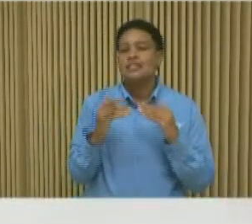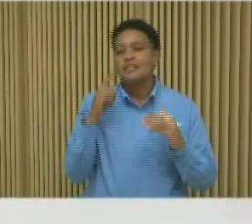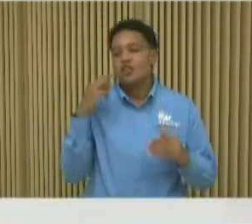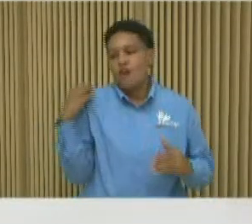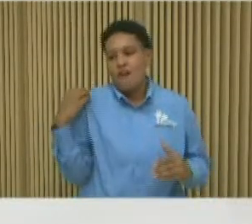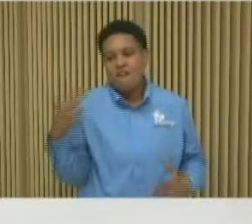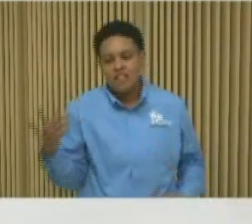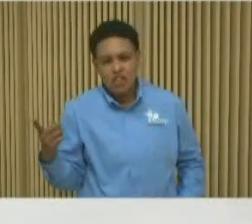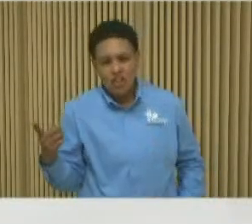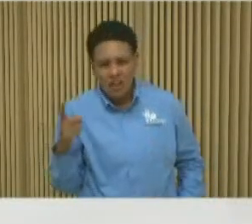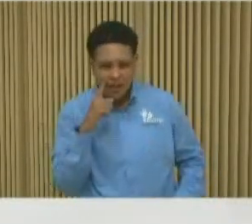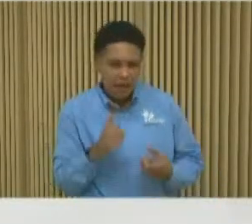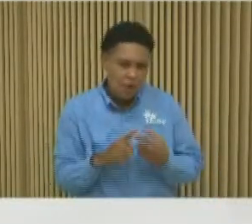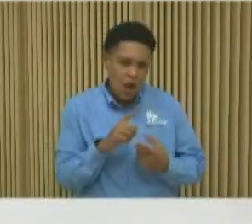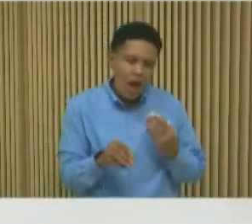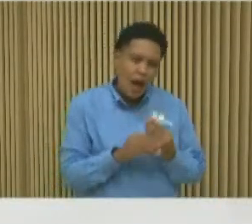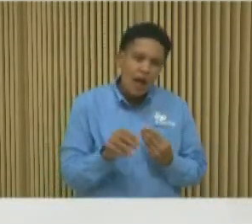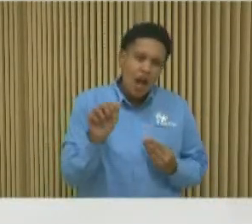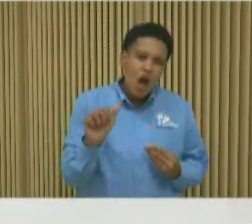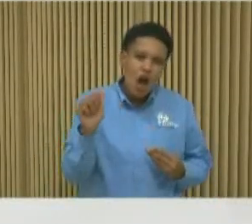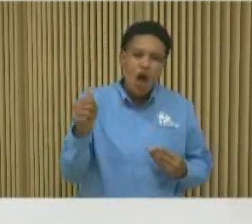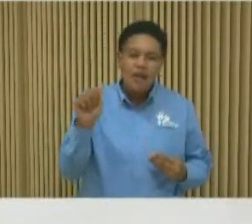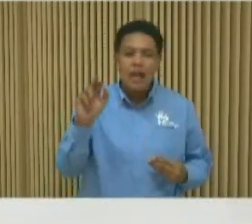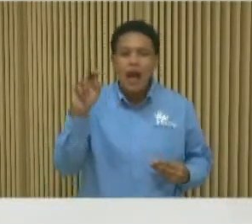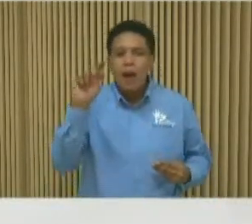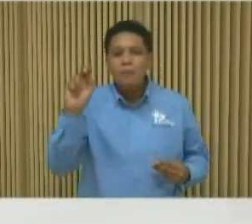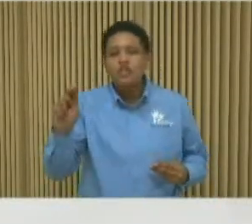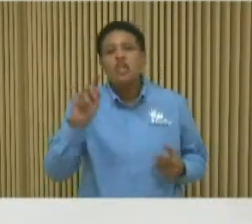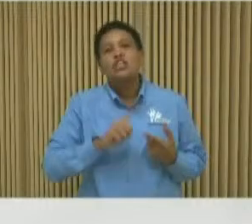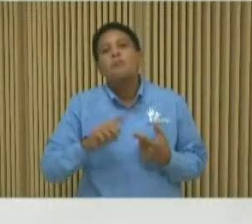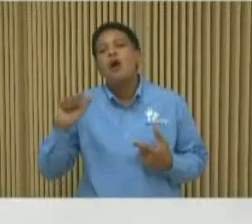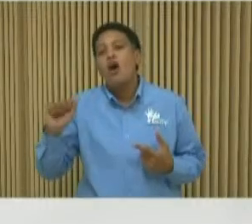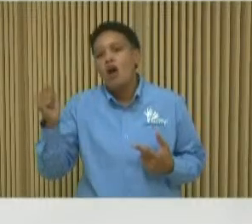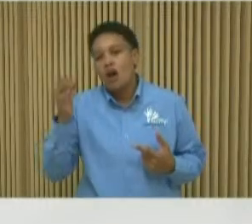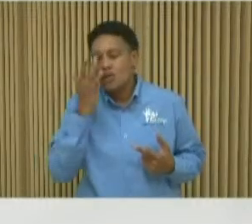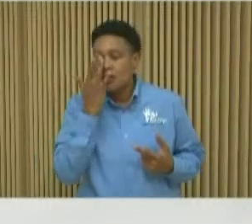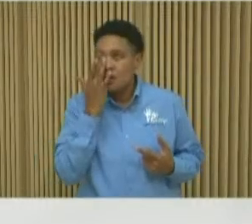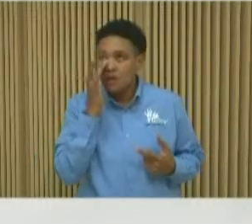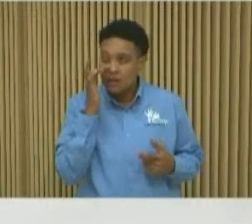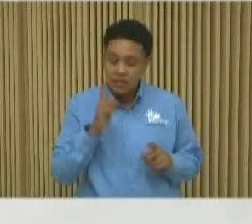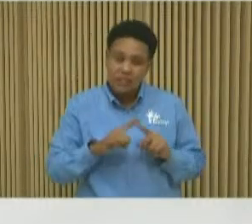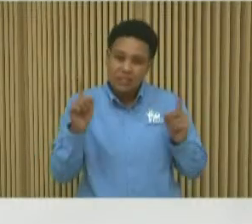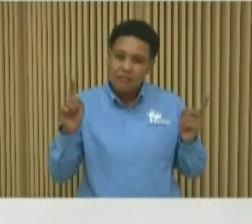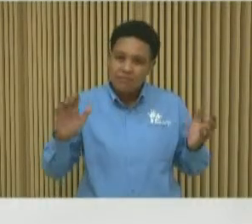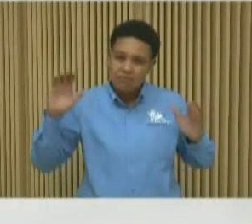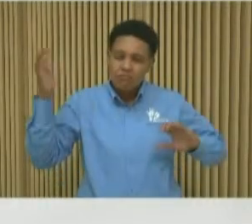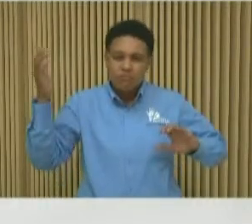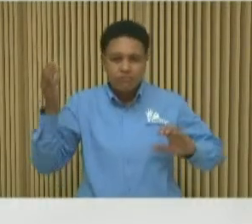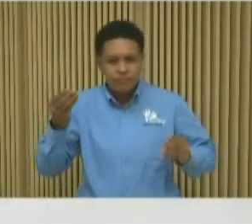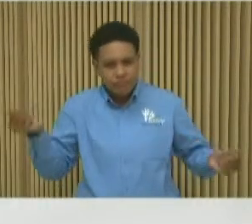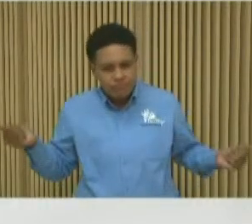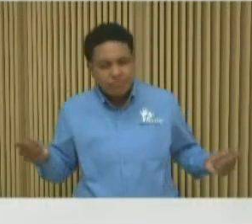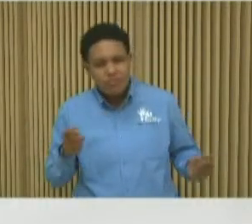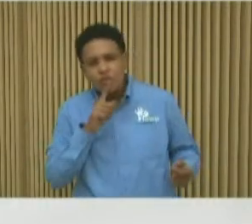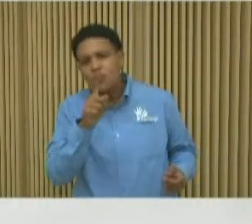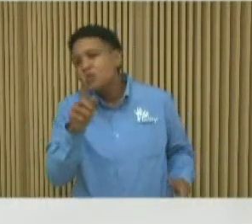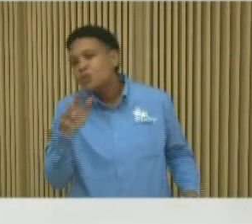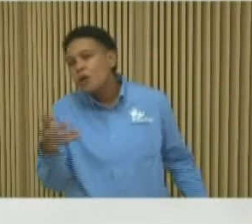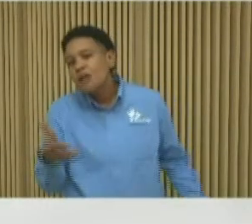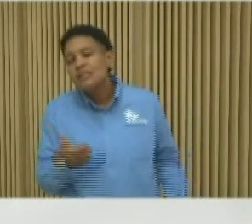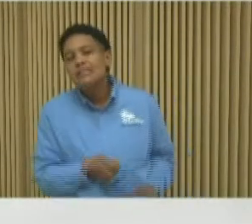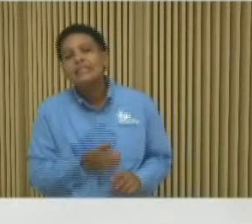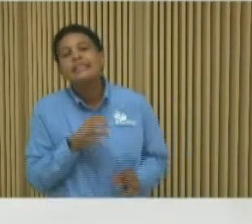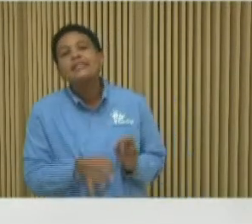officer, another arbitration or other alternative dispute resolution. So the truth of the